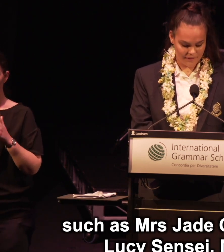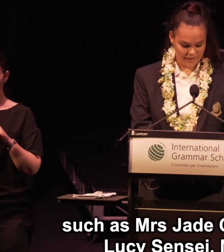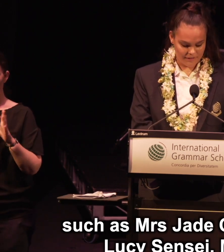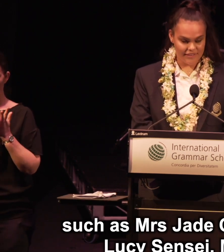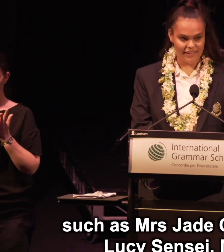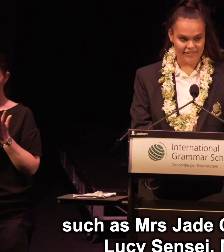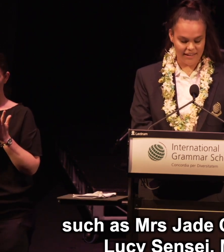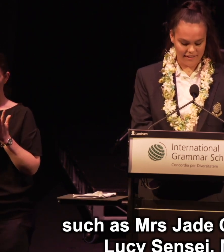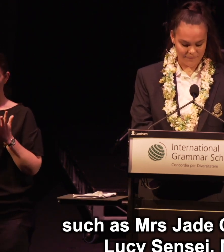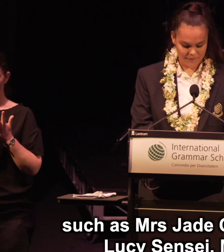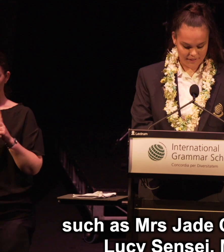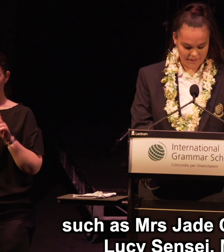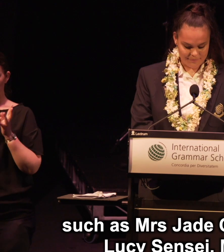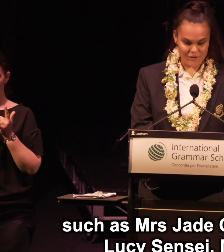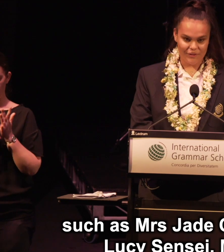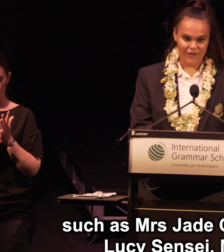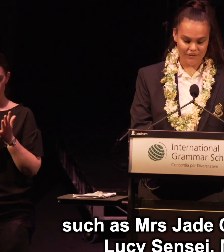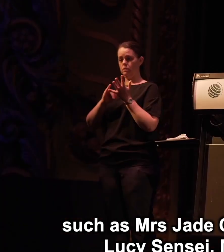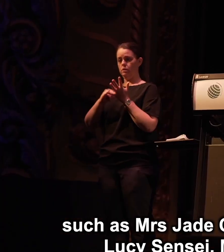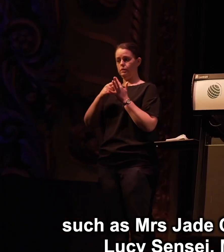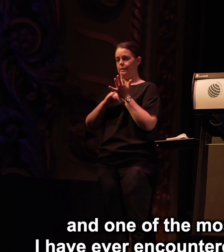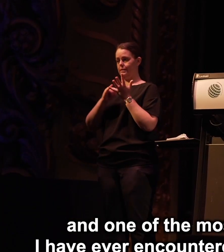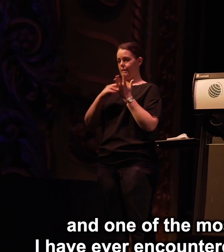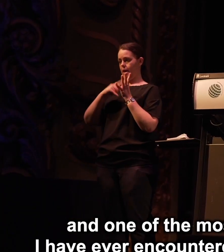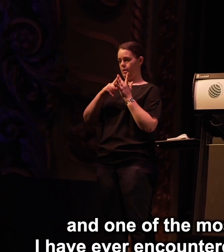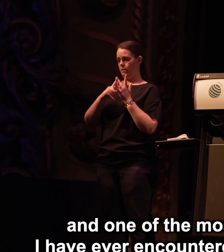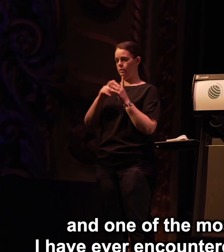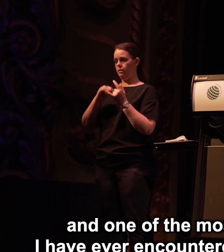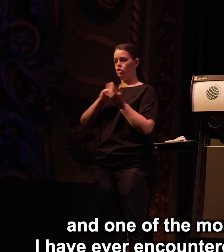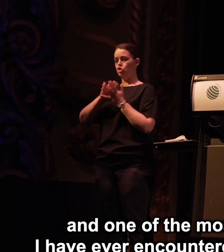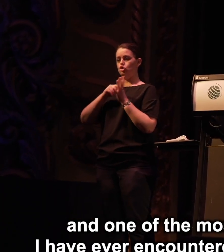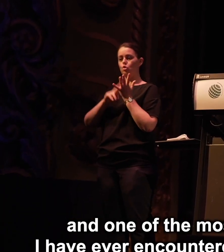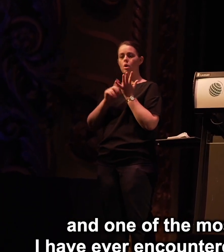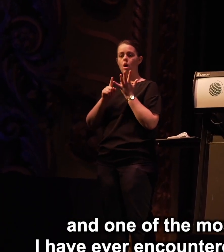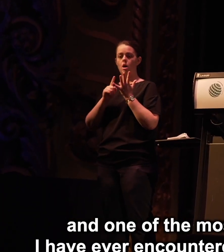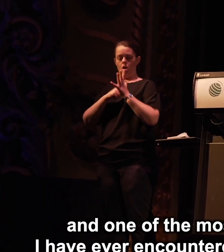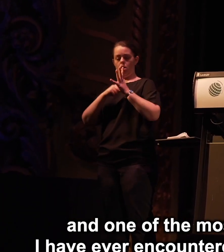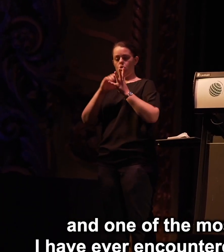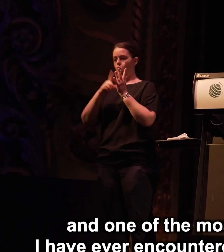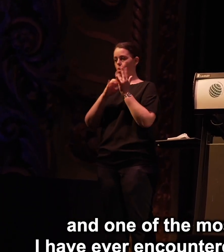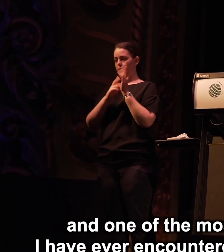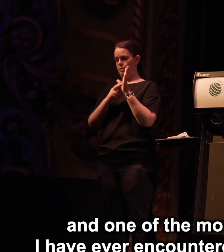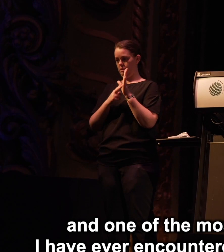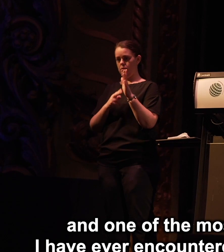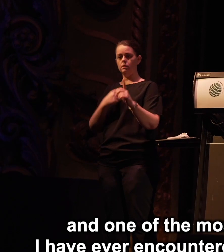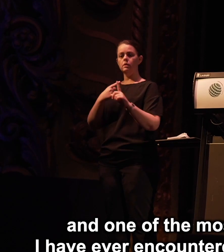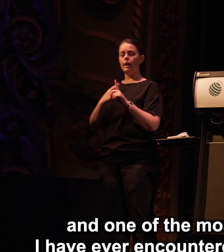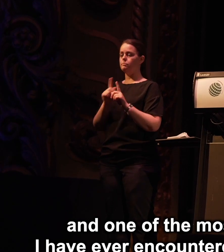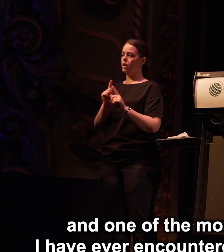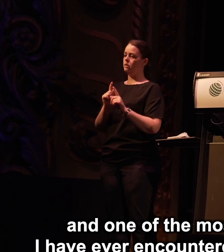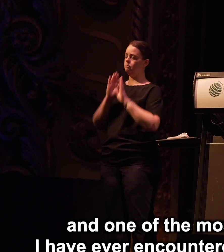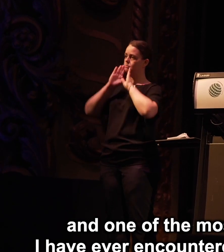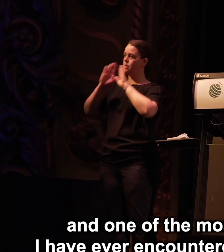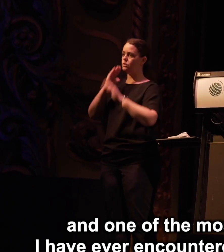Skyring, Lucy Sensei, Miss Shauna Coleman, and one of the most phenomenal women I have ever met, Selma, my music